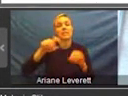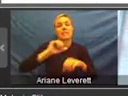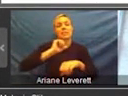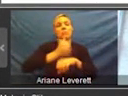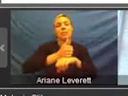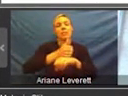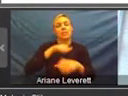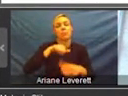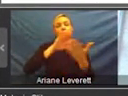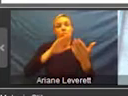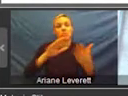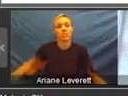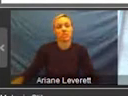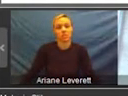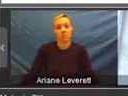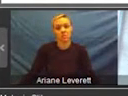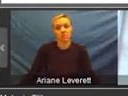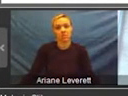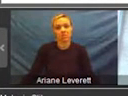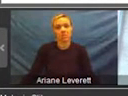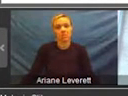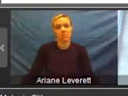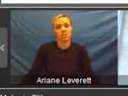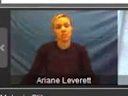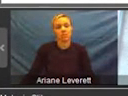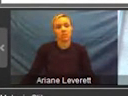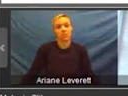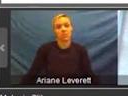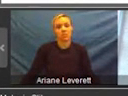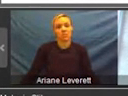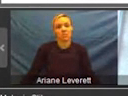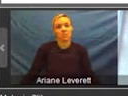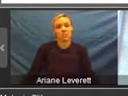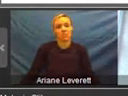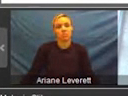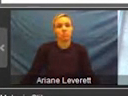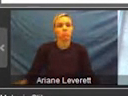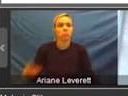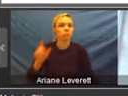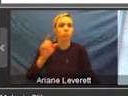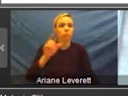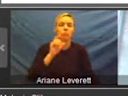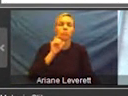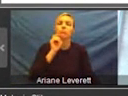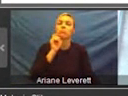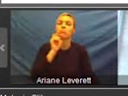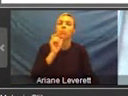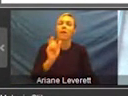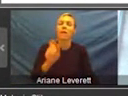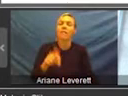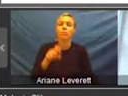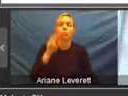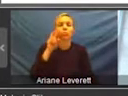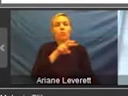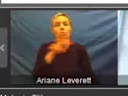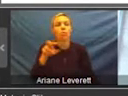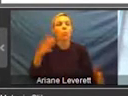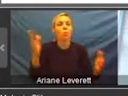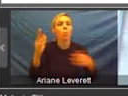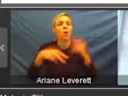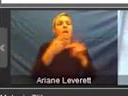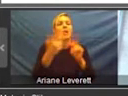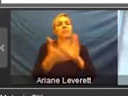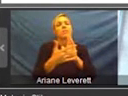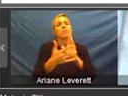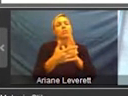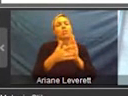as a starting point. So we should not look at what technology do we want to use and then think about how can it be